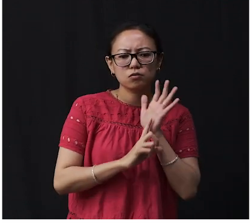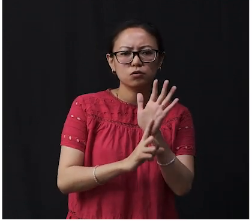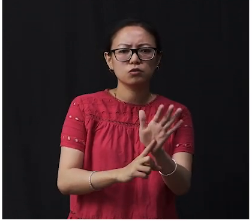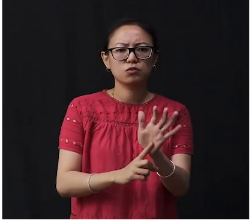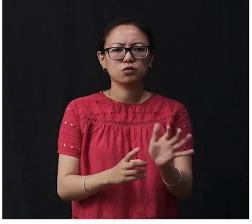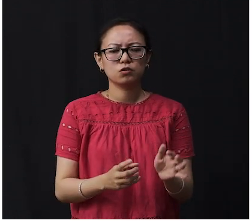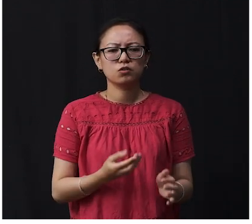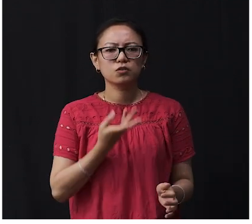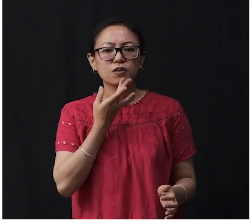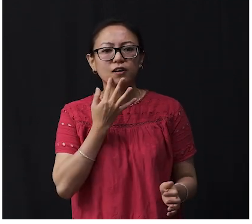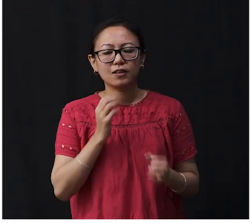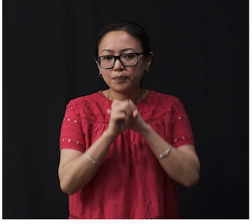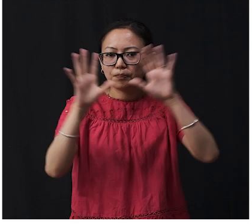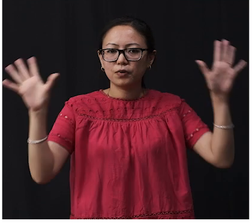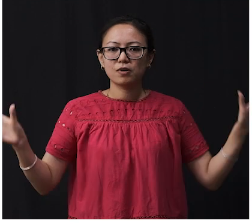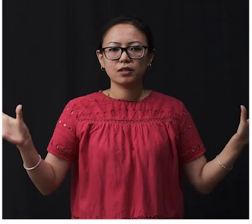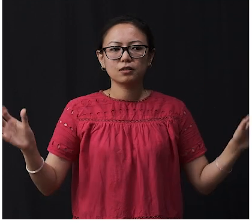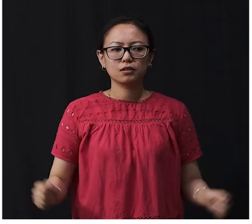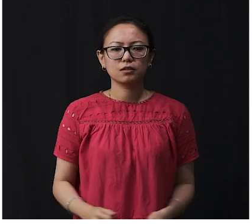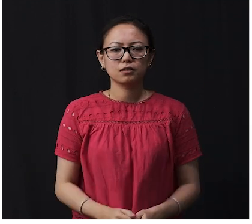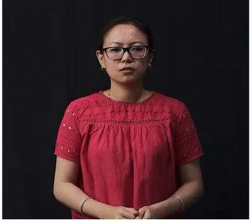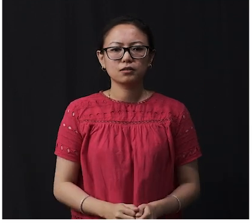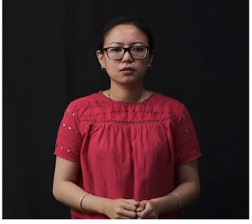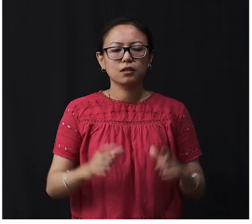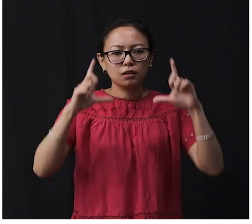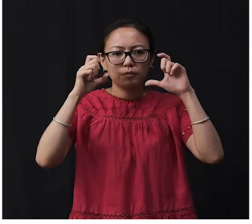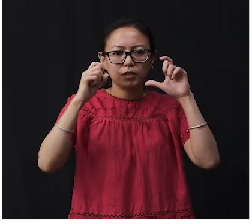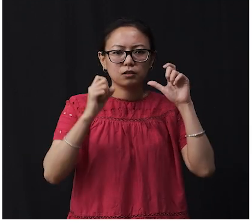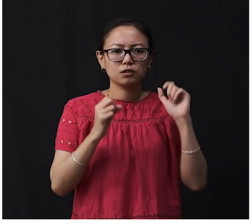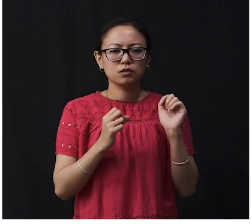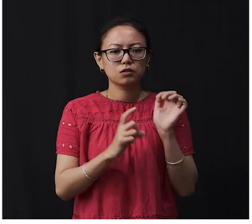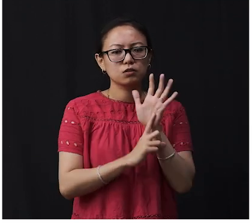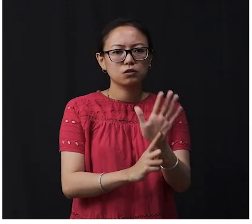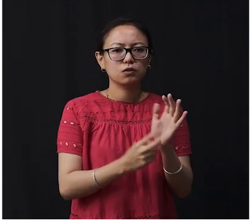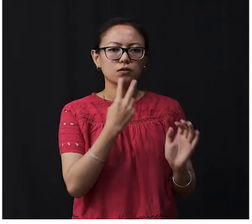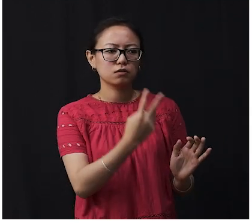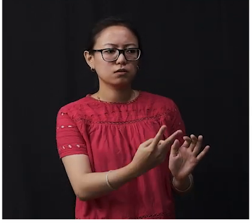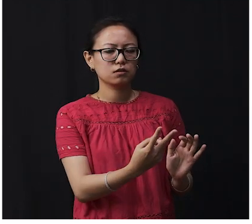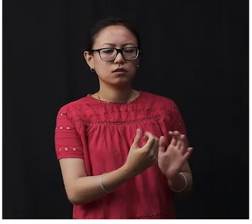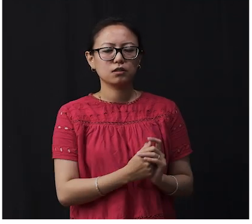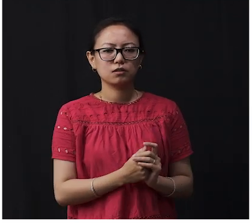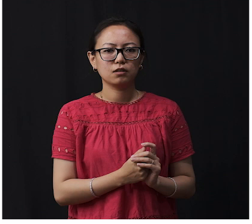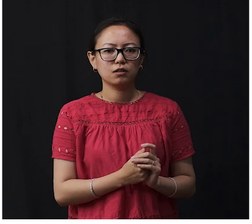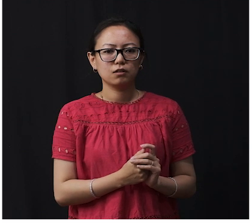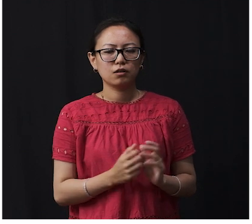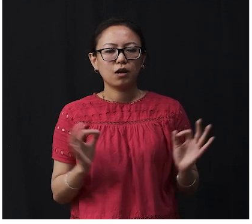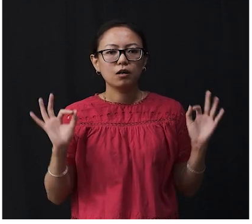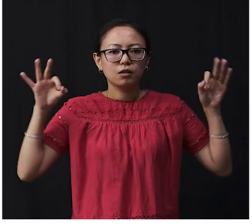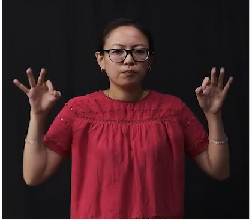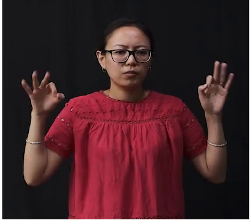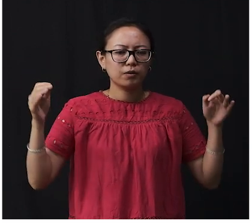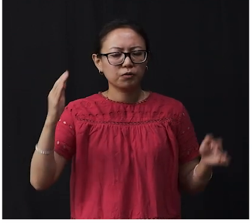peacock. Can you all see the peacock? It has a beautiful bright color, right? So the peacock know that it has a